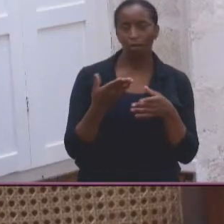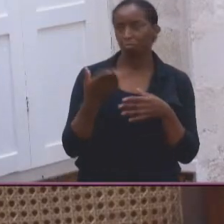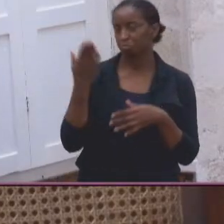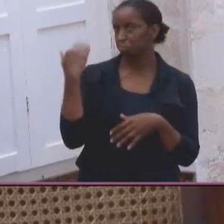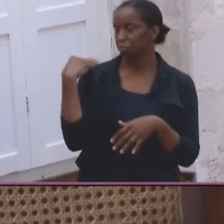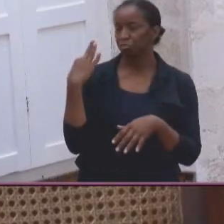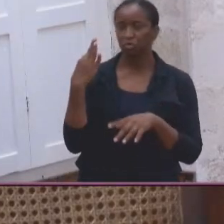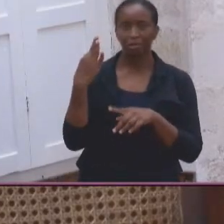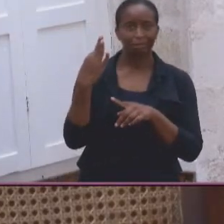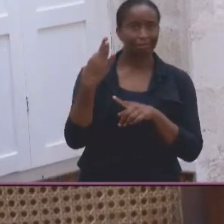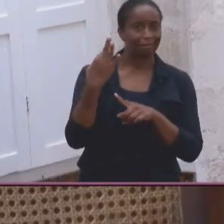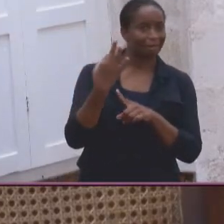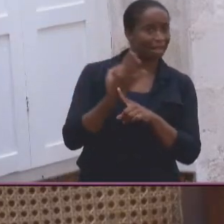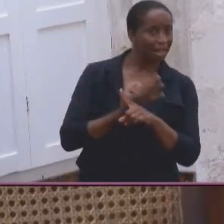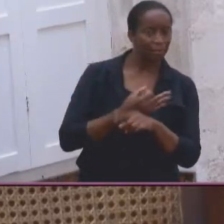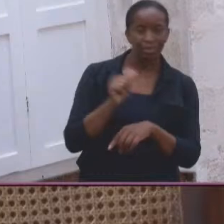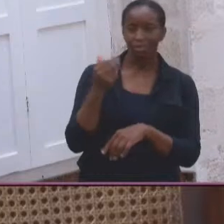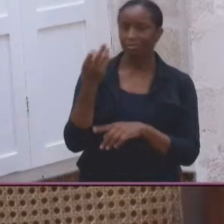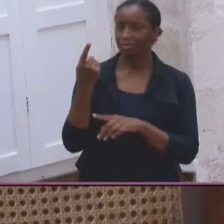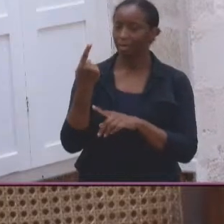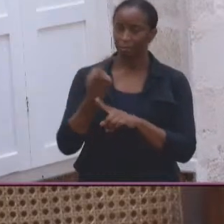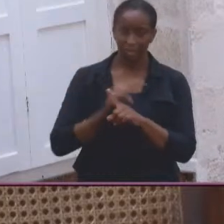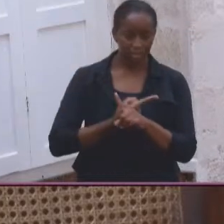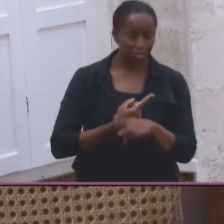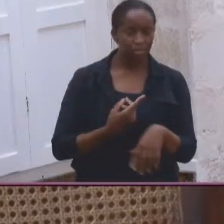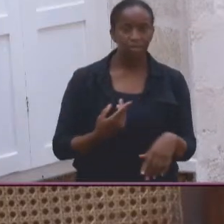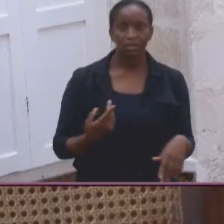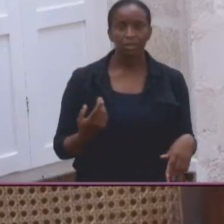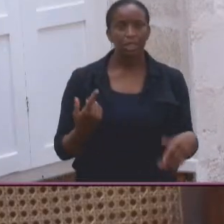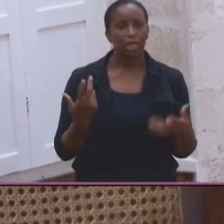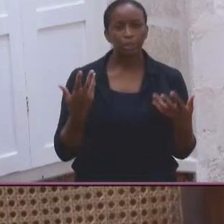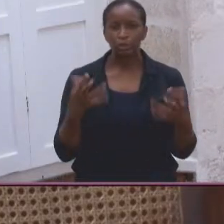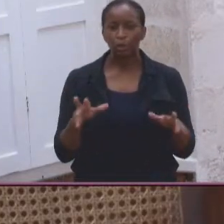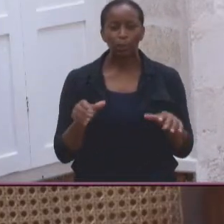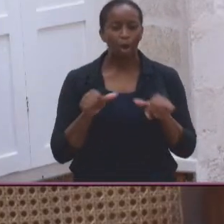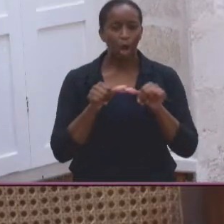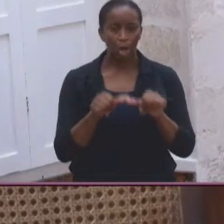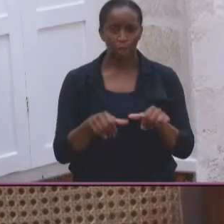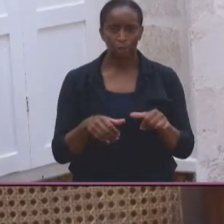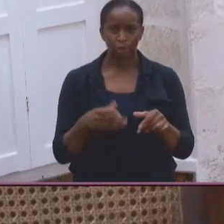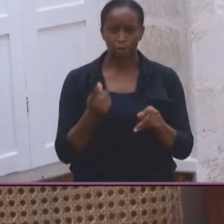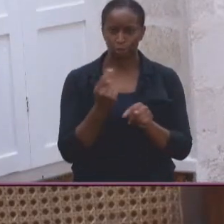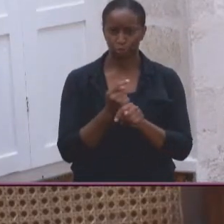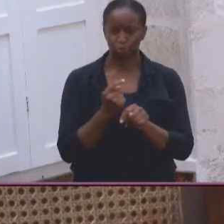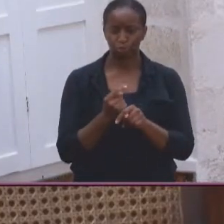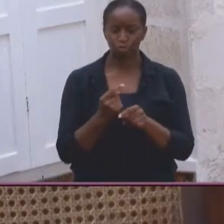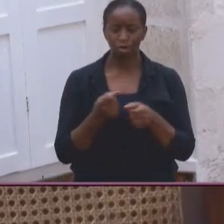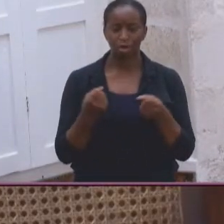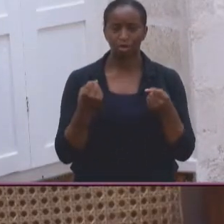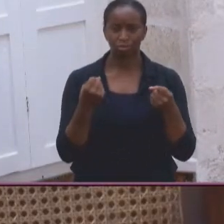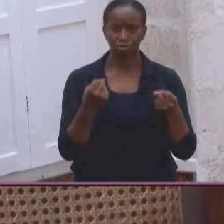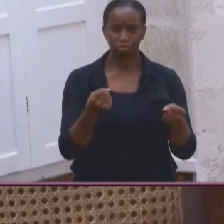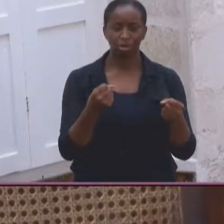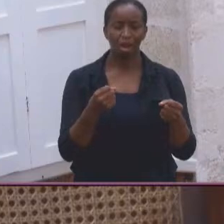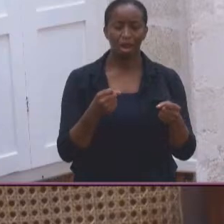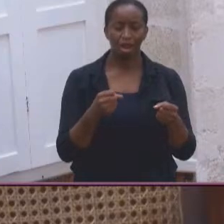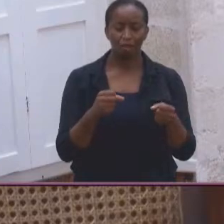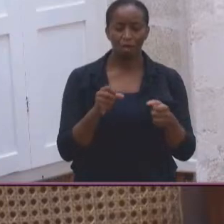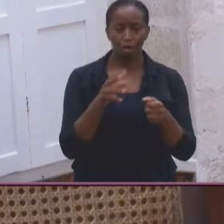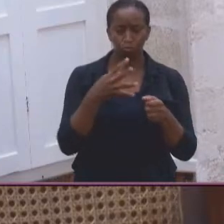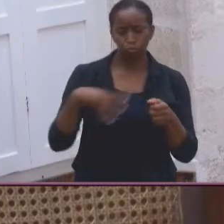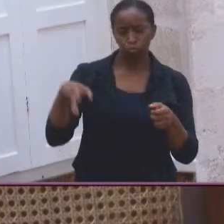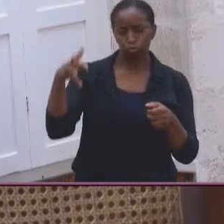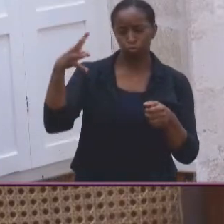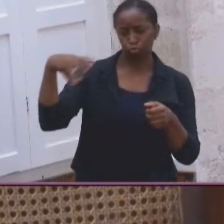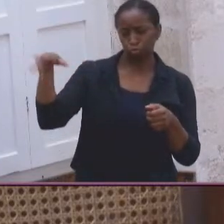than fogging. There are solutions that are now proven around the world in Brazil, they're proven in